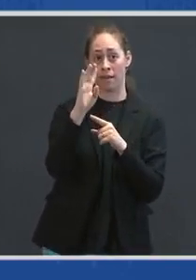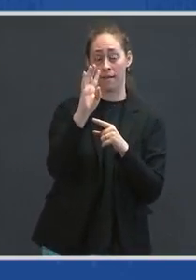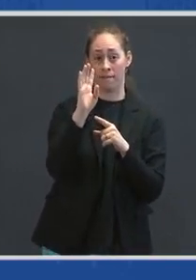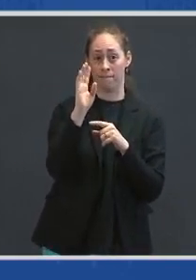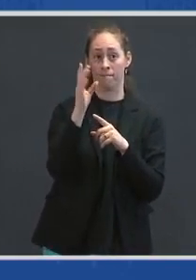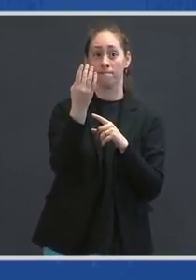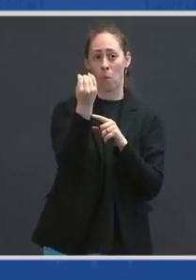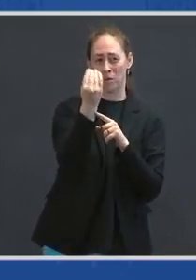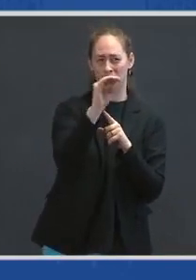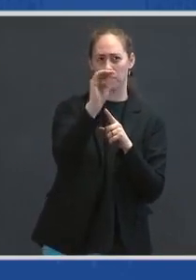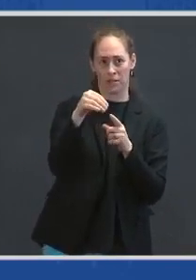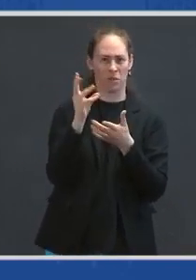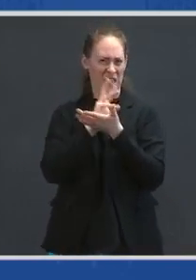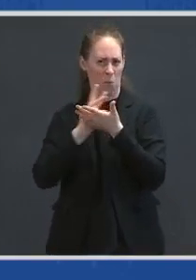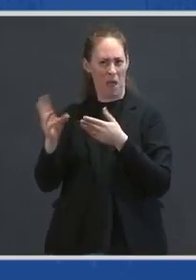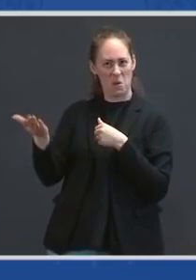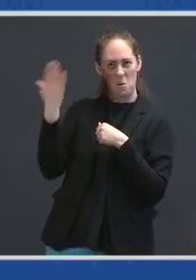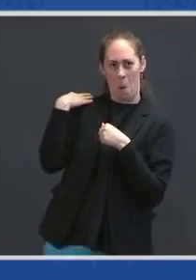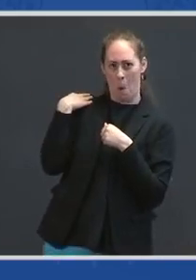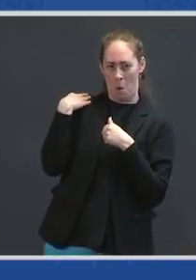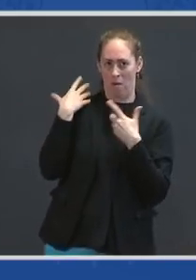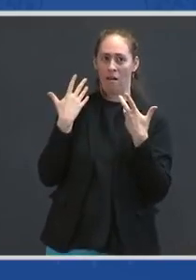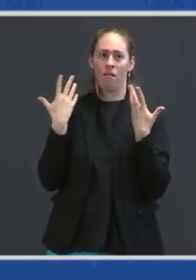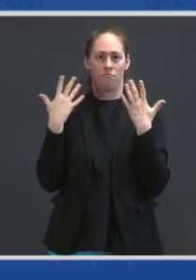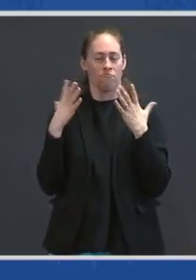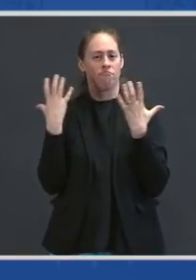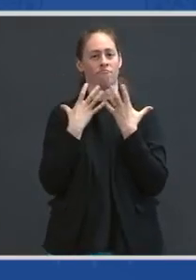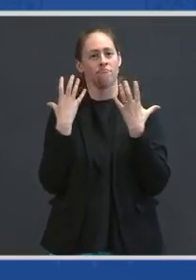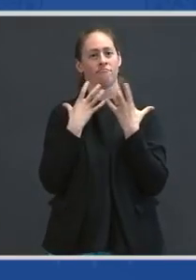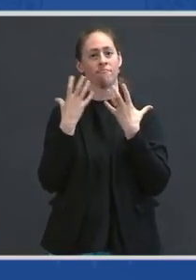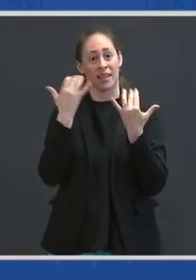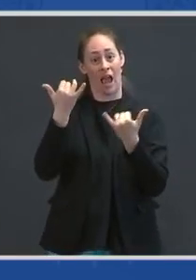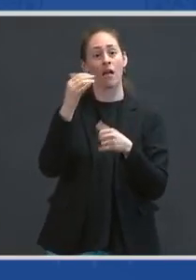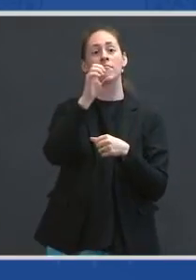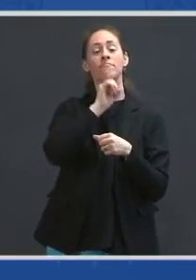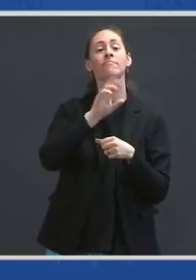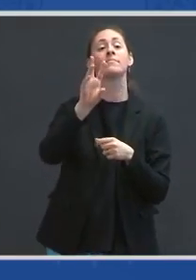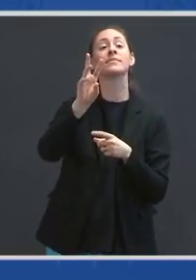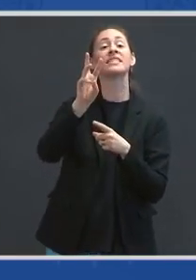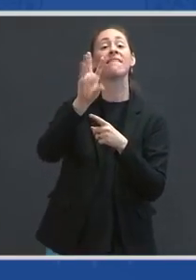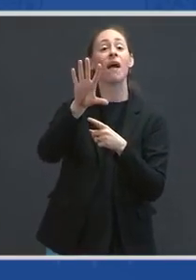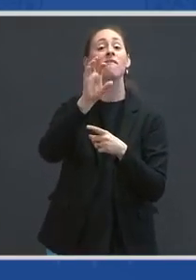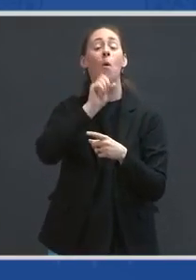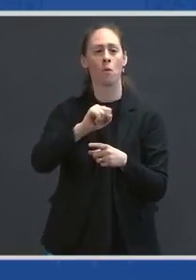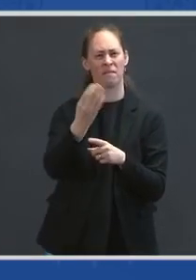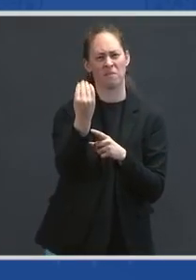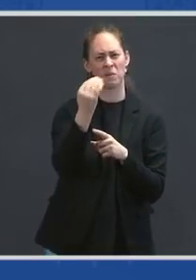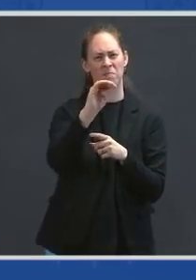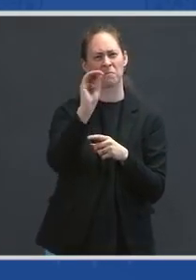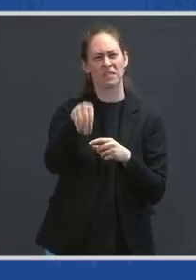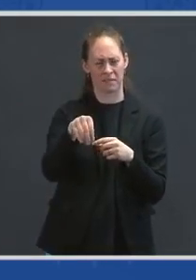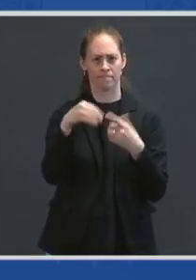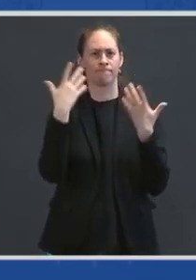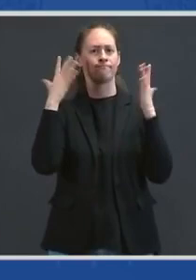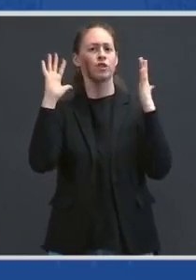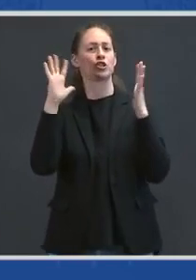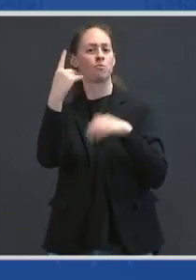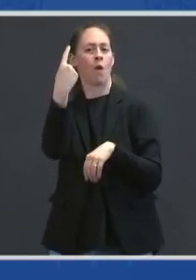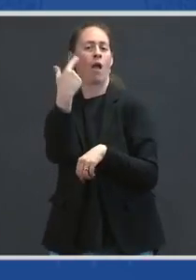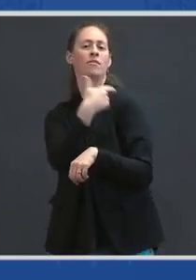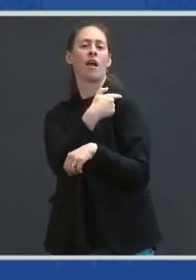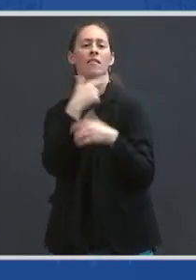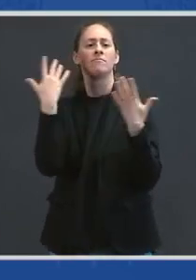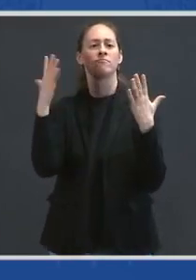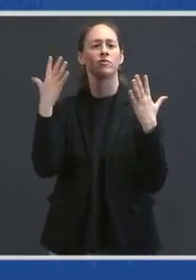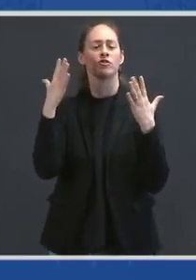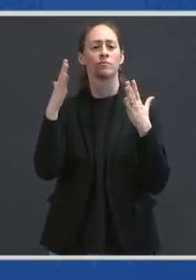to 50% of people over the age of 65 have at least one shot now. It was 8% 6 weeks